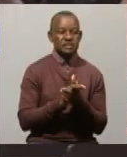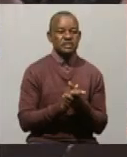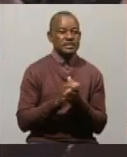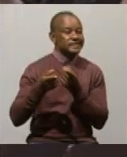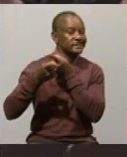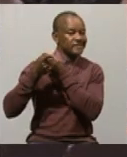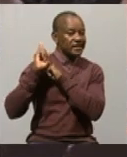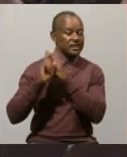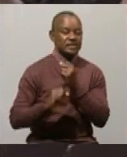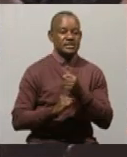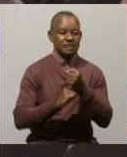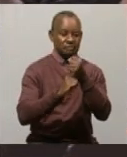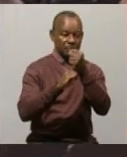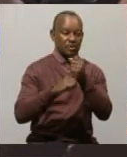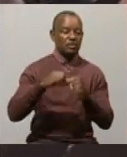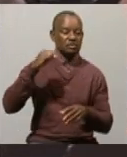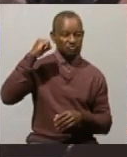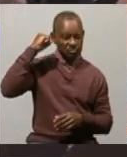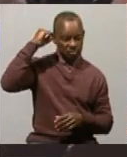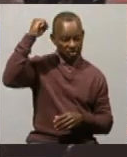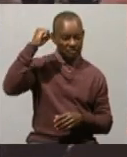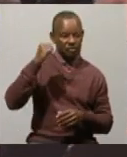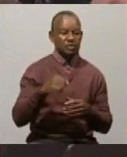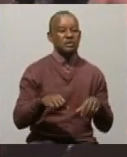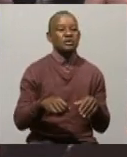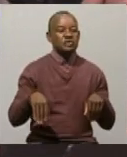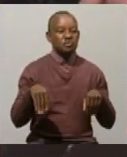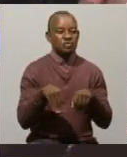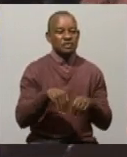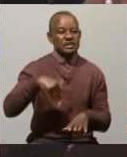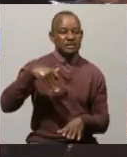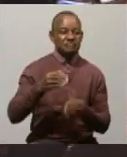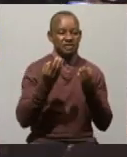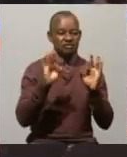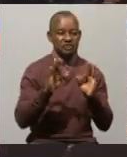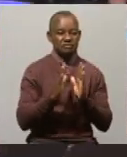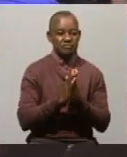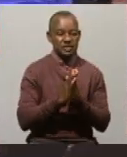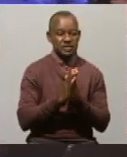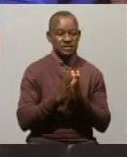issues to channel them through the party structures and the Secretary General.